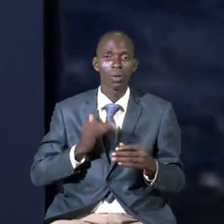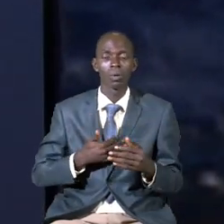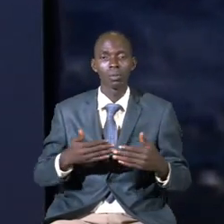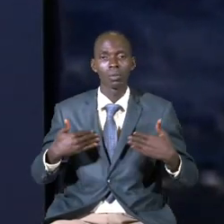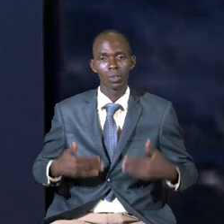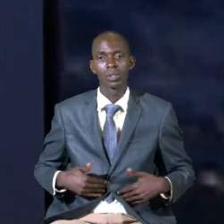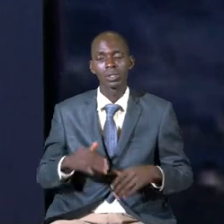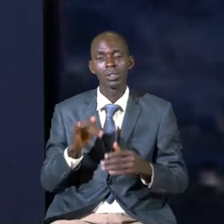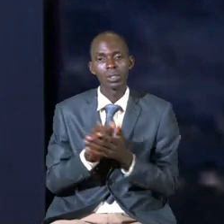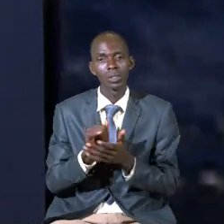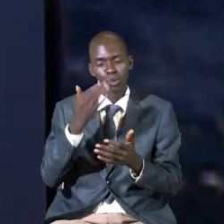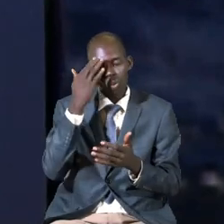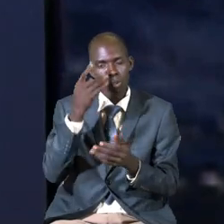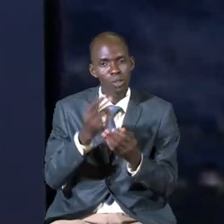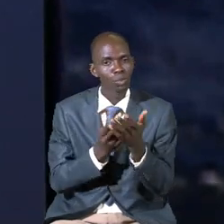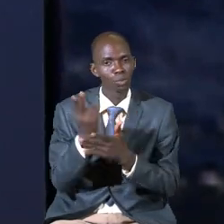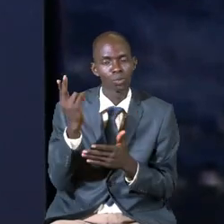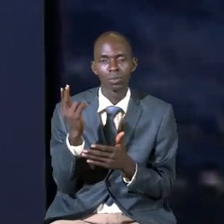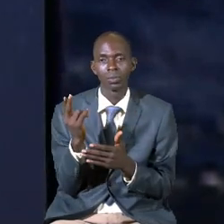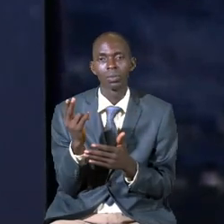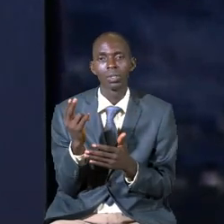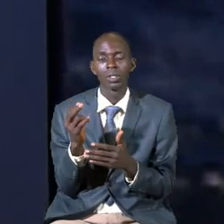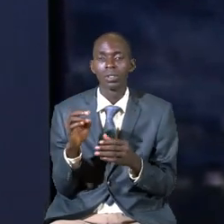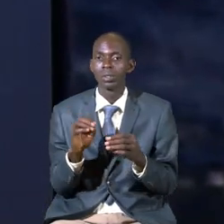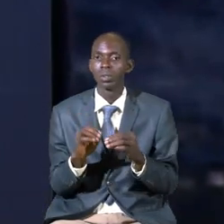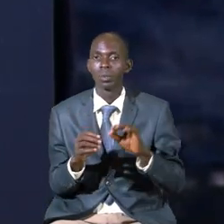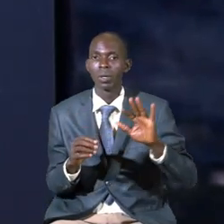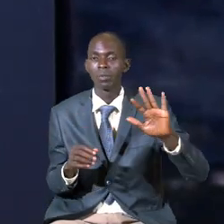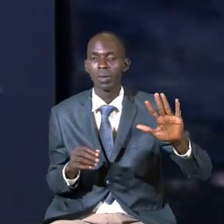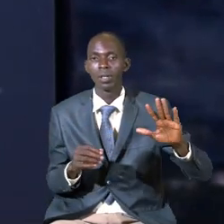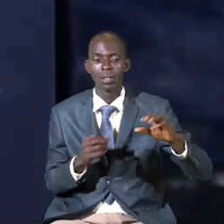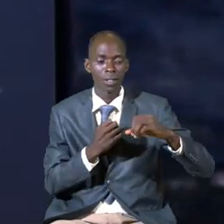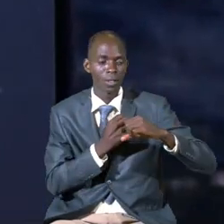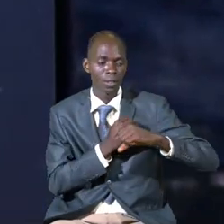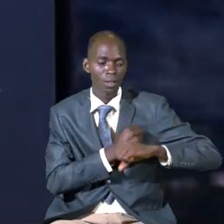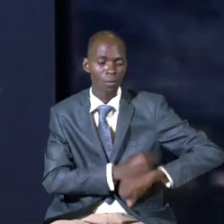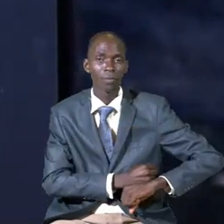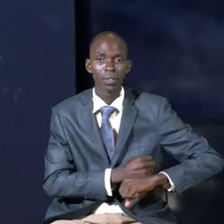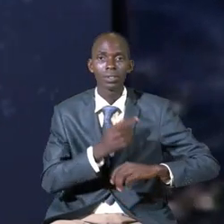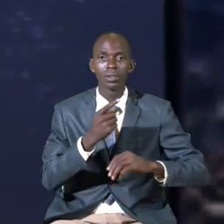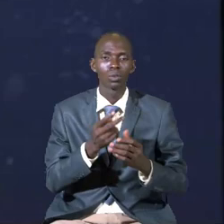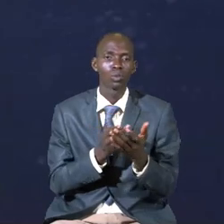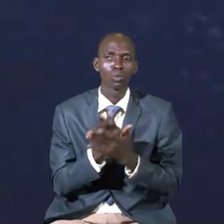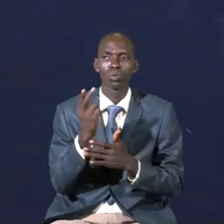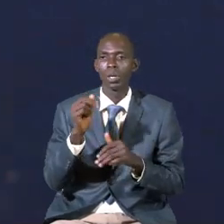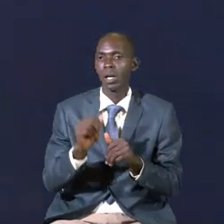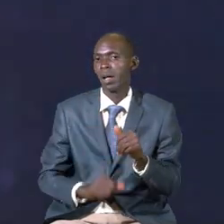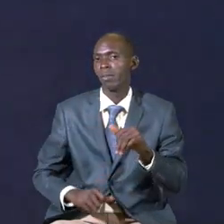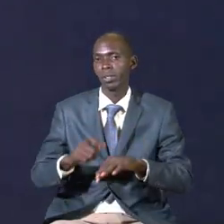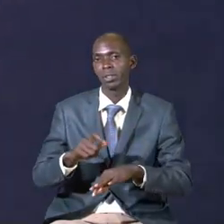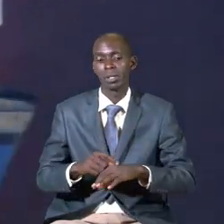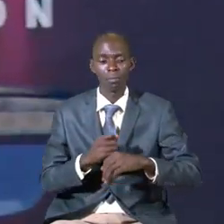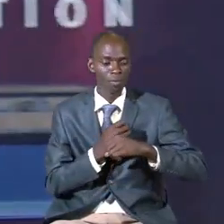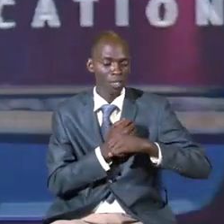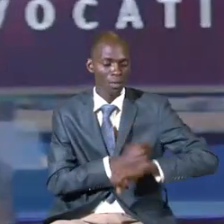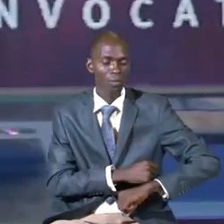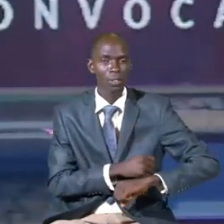five defend the truth every time defend the